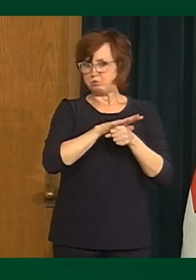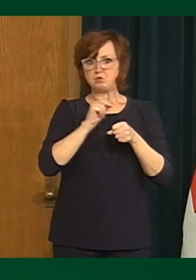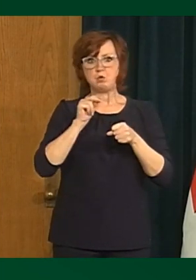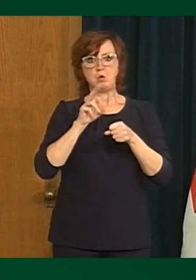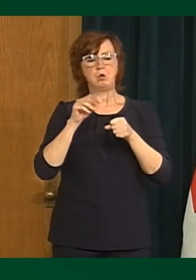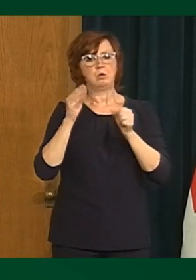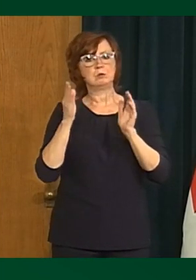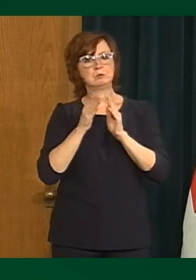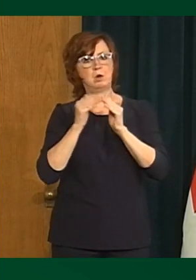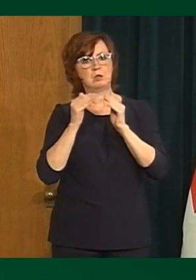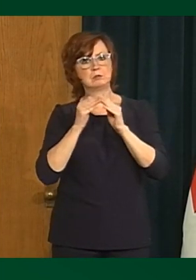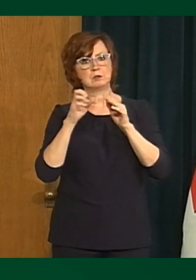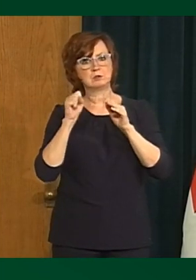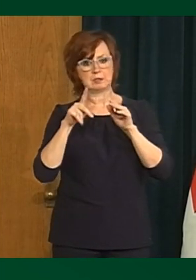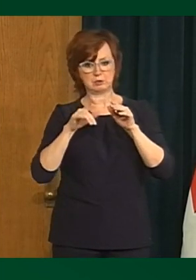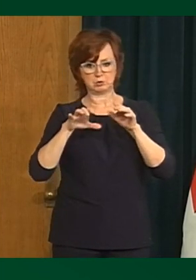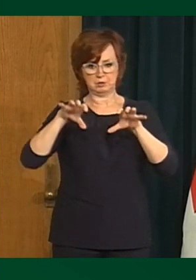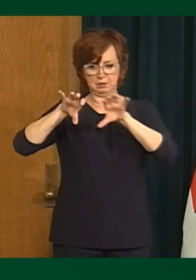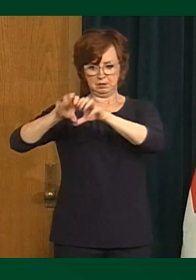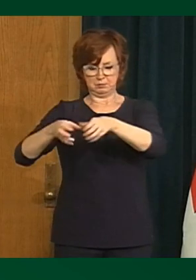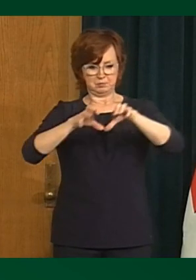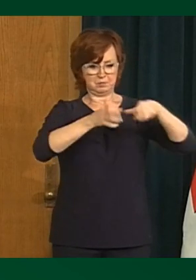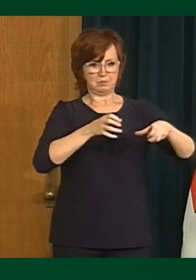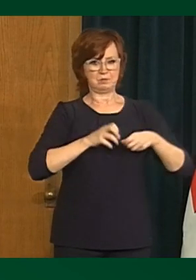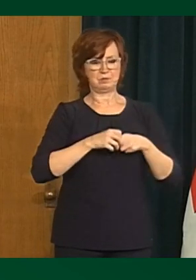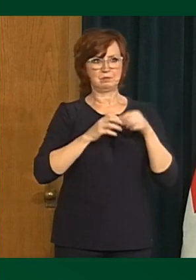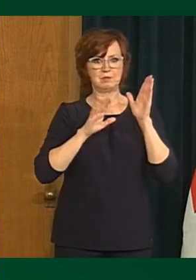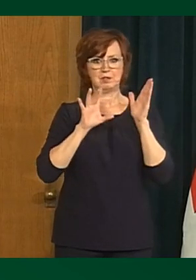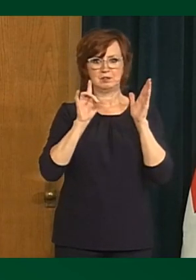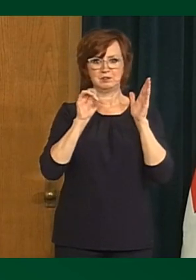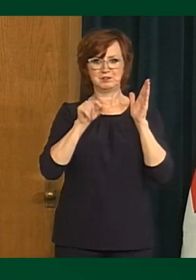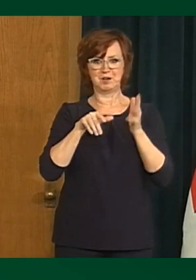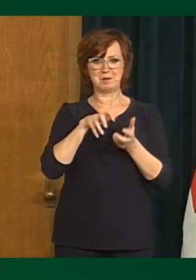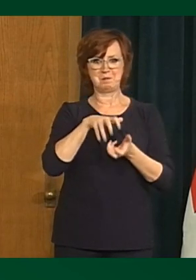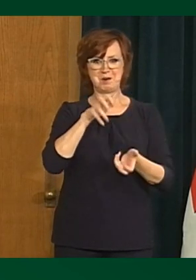and strikers, or sorry, my apologies, labor people that are on